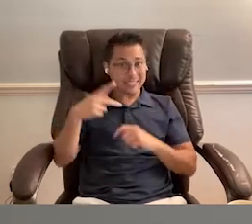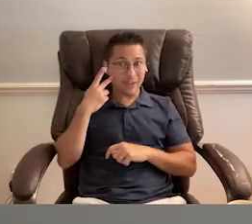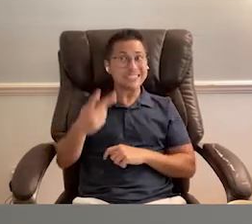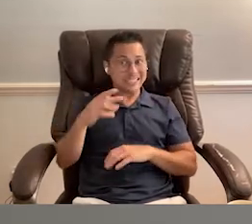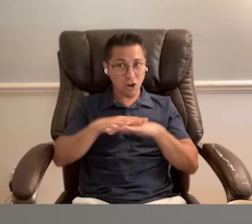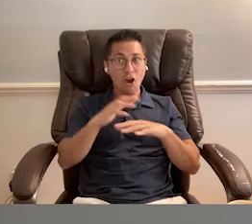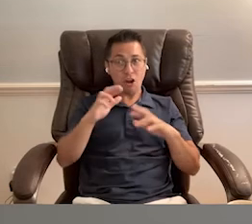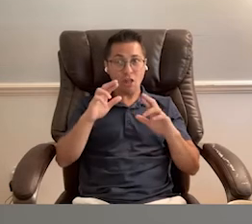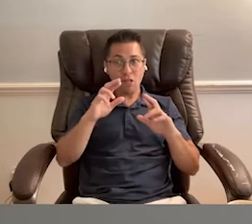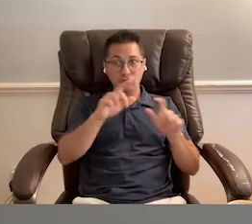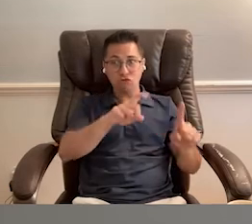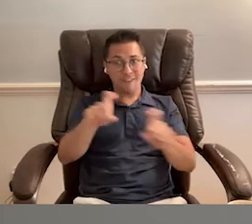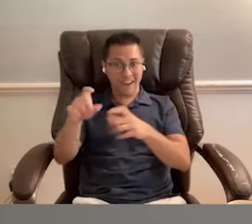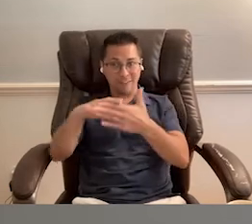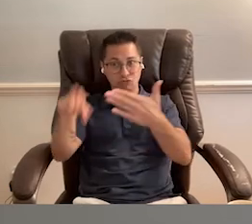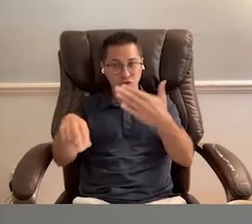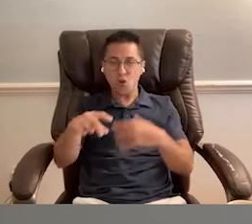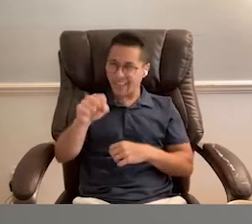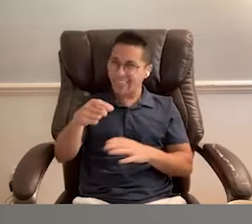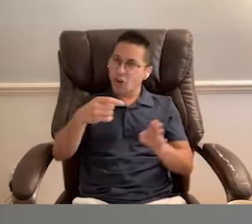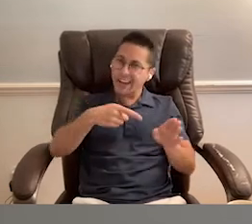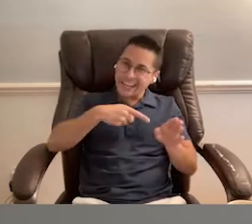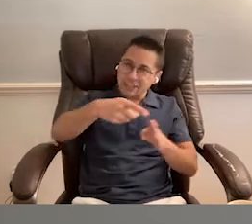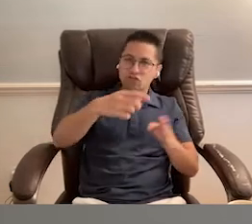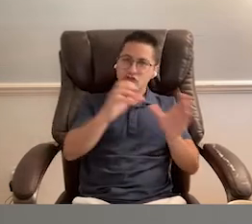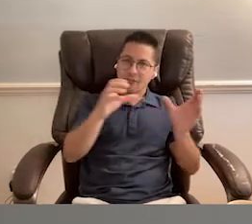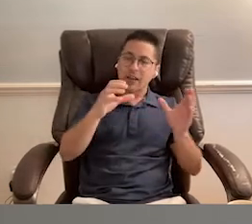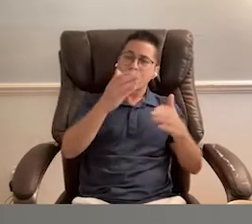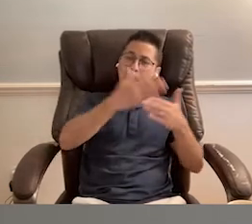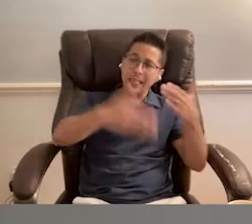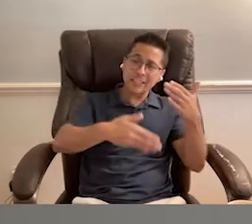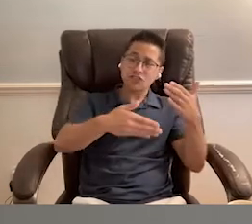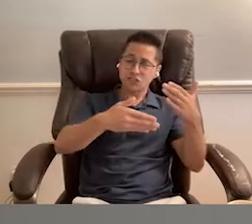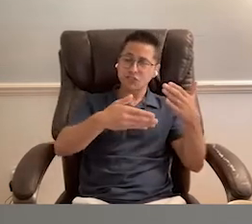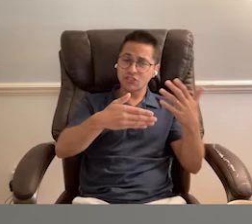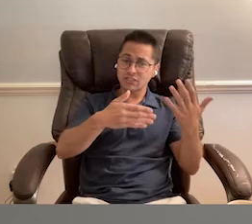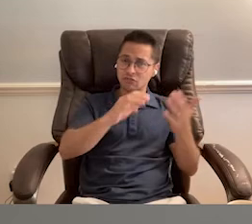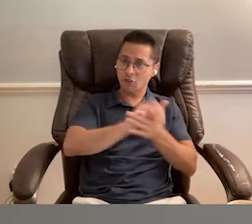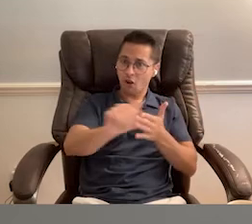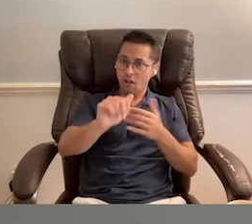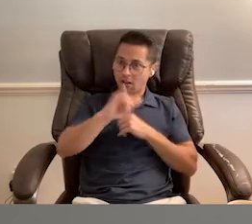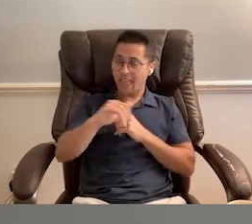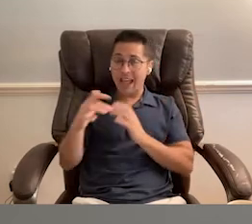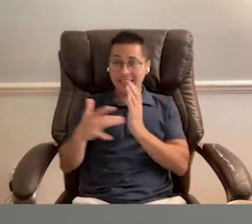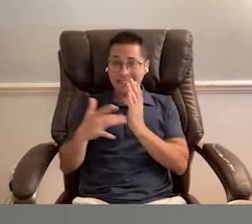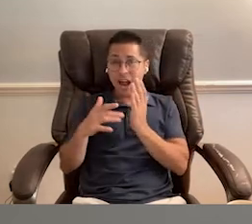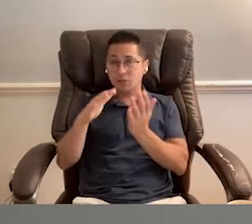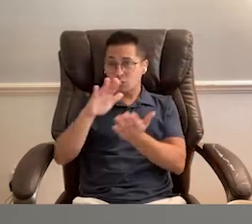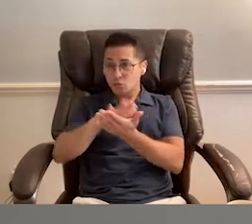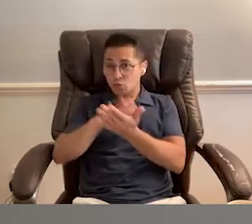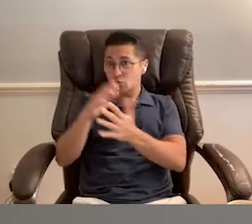survey we just did, is there are industry certification completion dollars that the technical schools